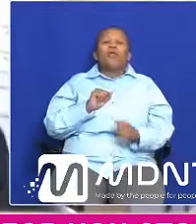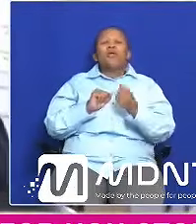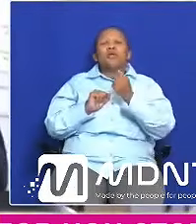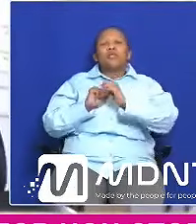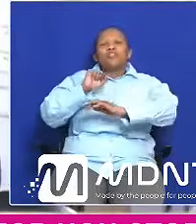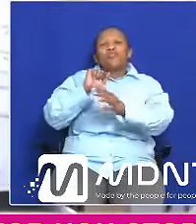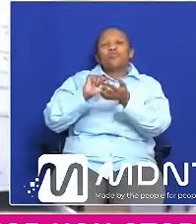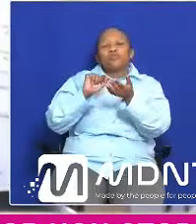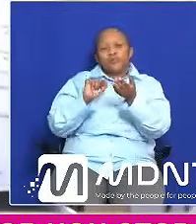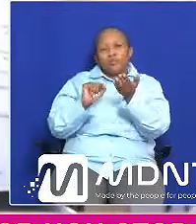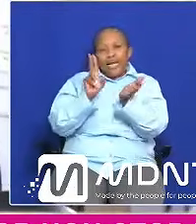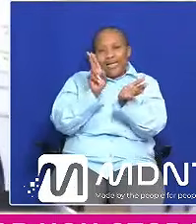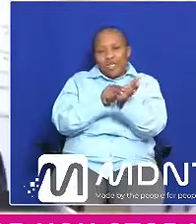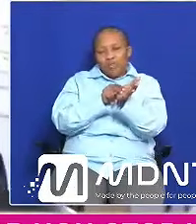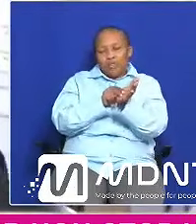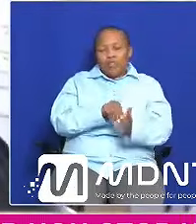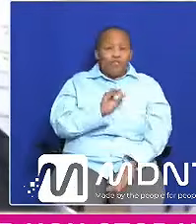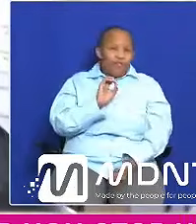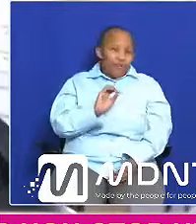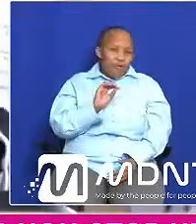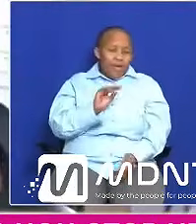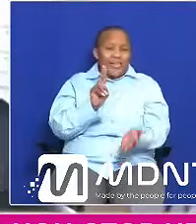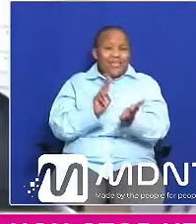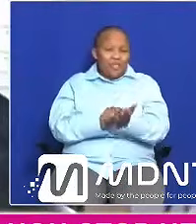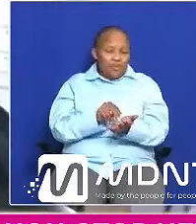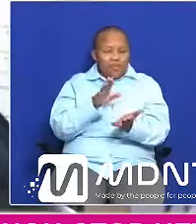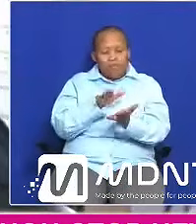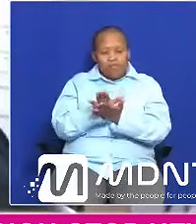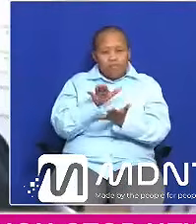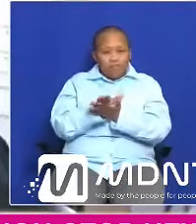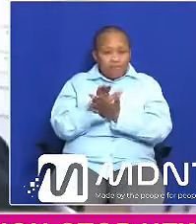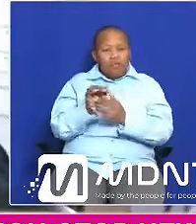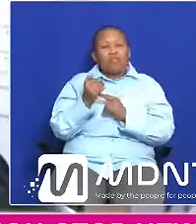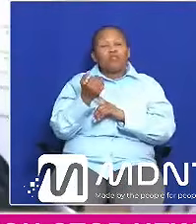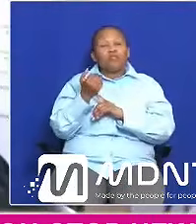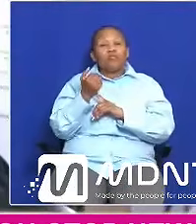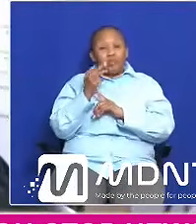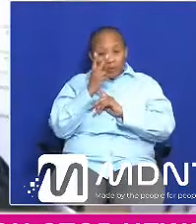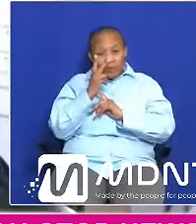And that attachment is printed out and appears from page 155.